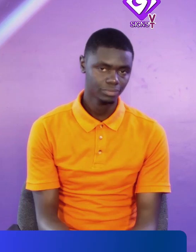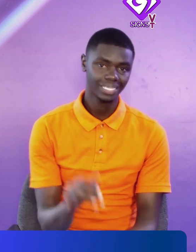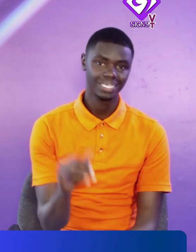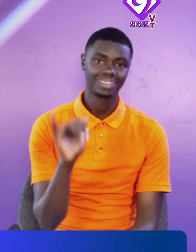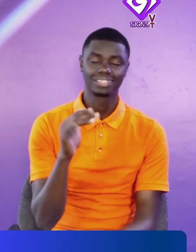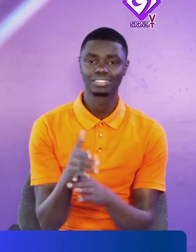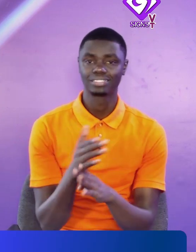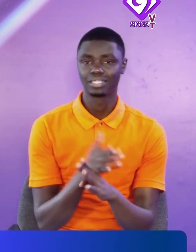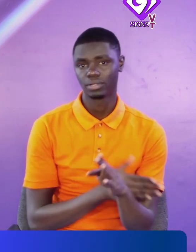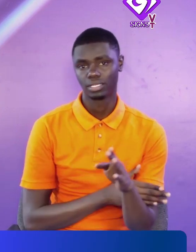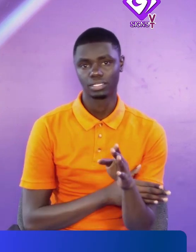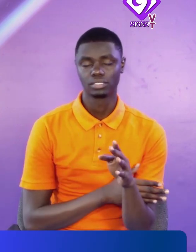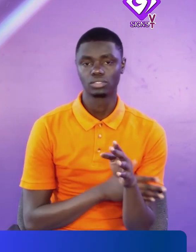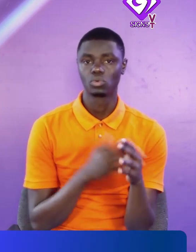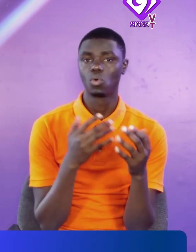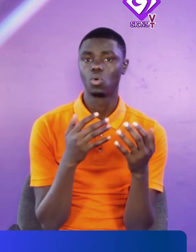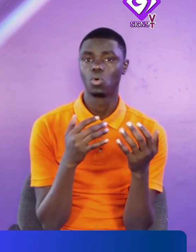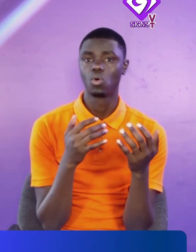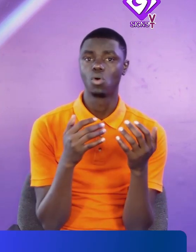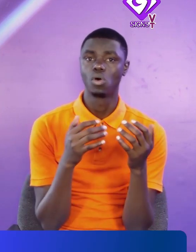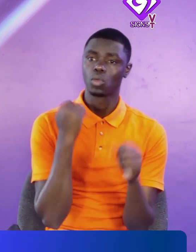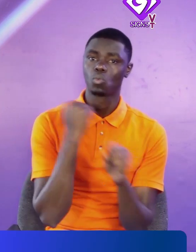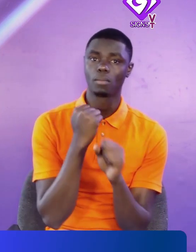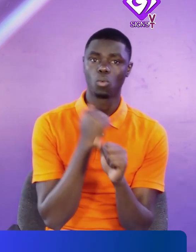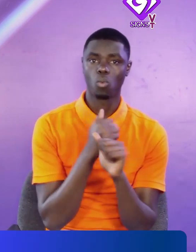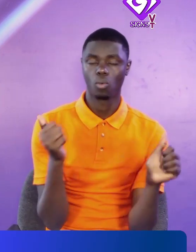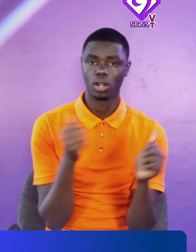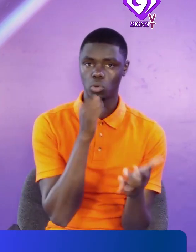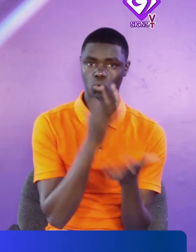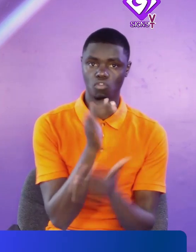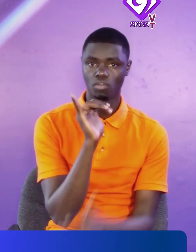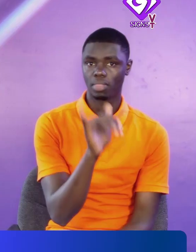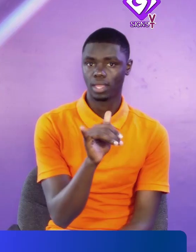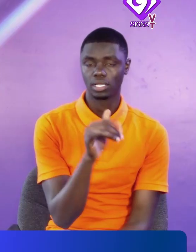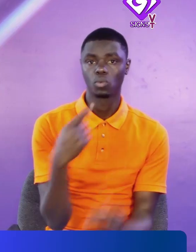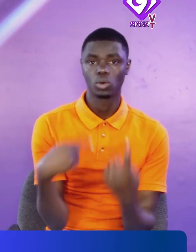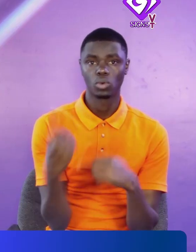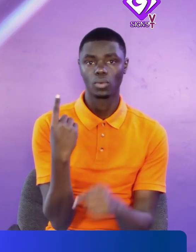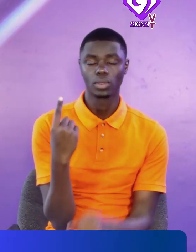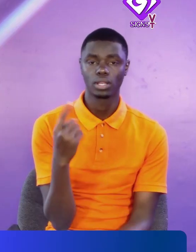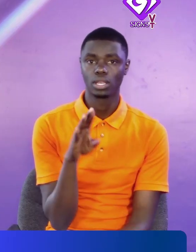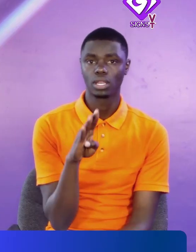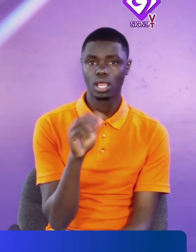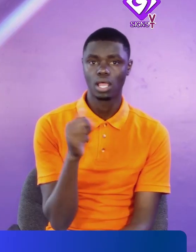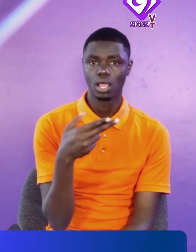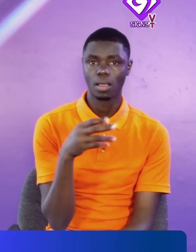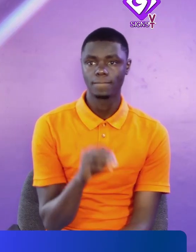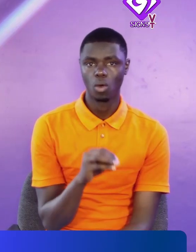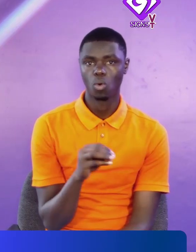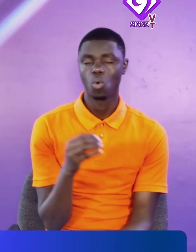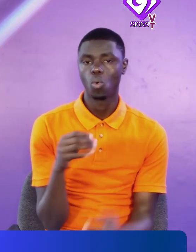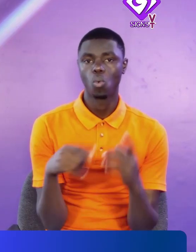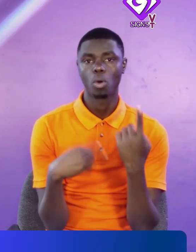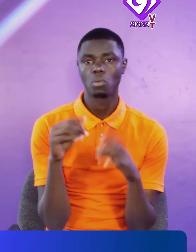imekuwa ikiwork. Na kuconfirm that win Baku yenye wamewin very comfortable.